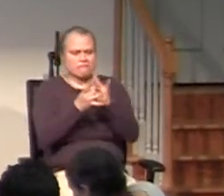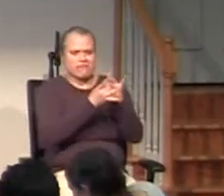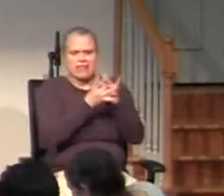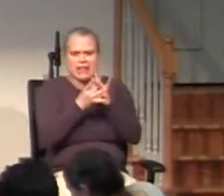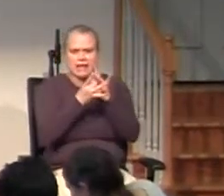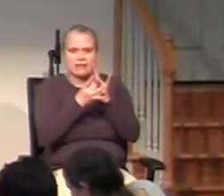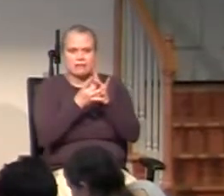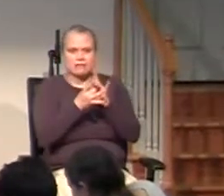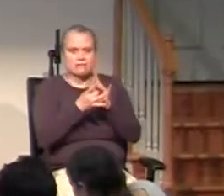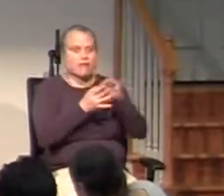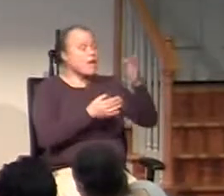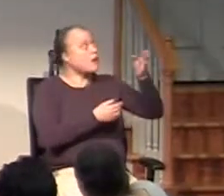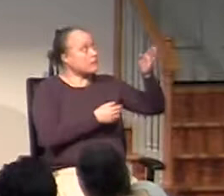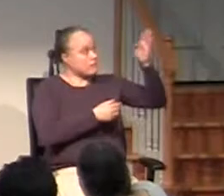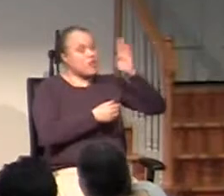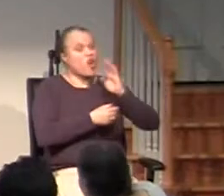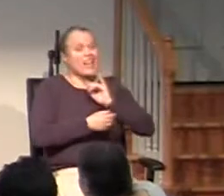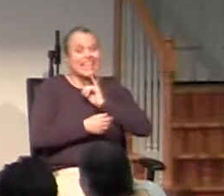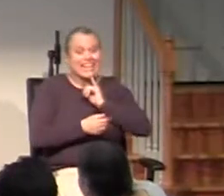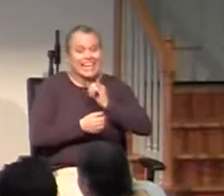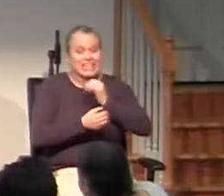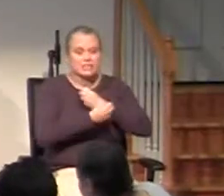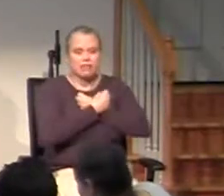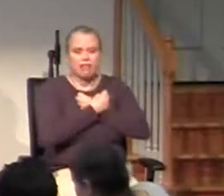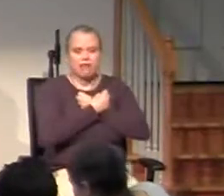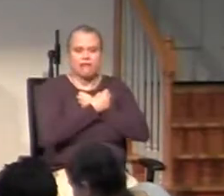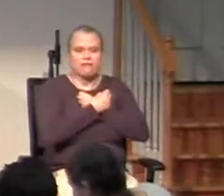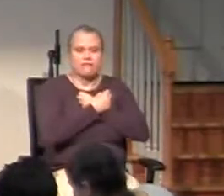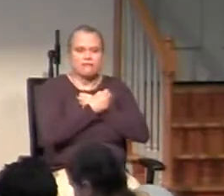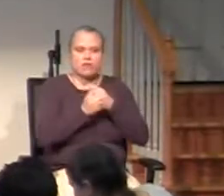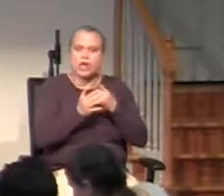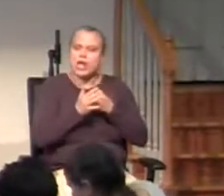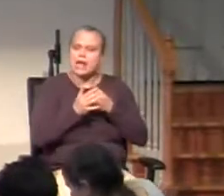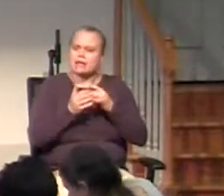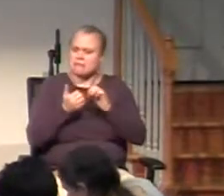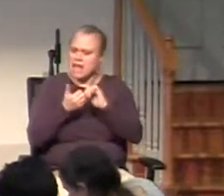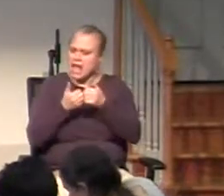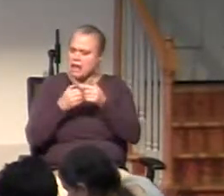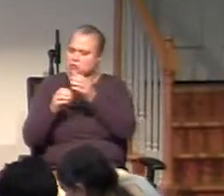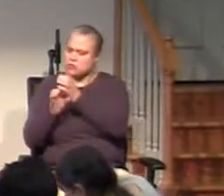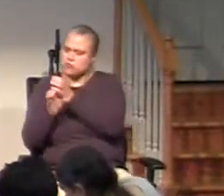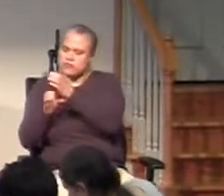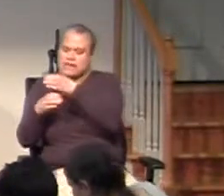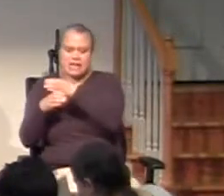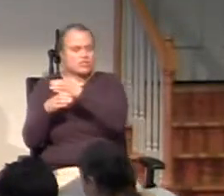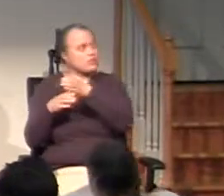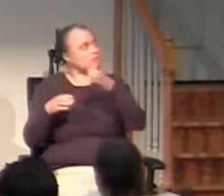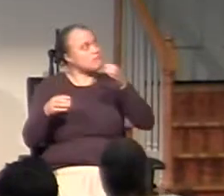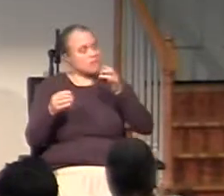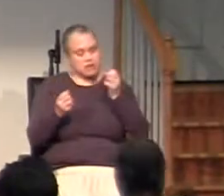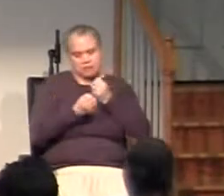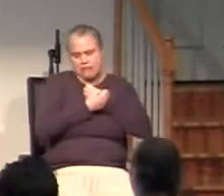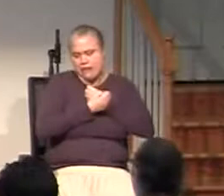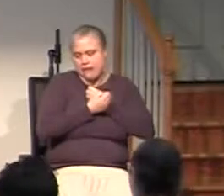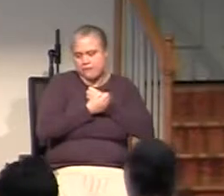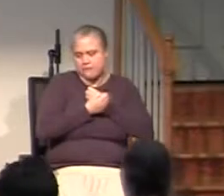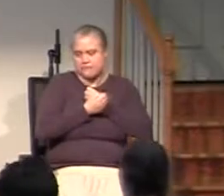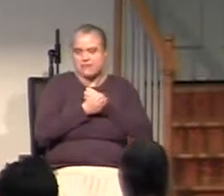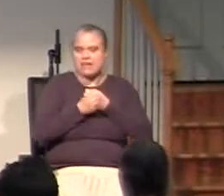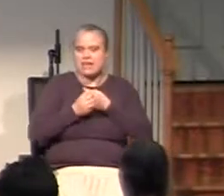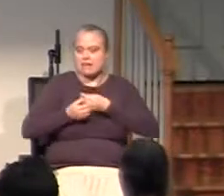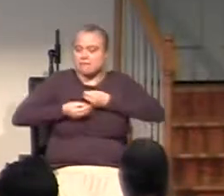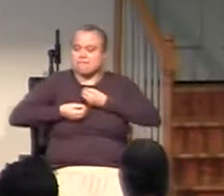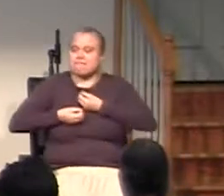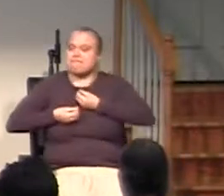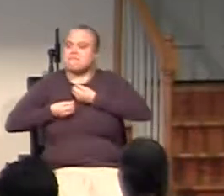God is love. What's the relationship between creation and love? Okay, it's an expression